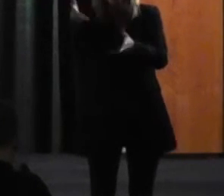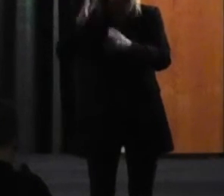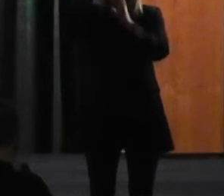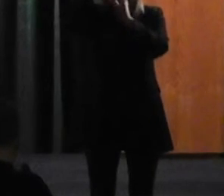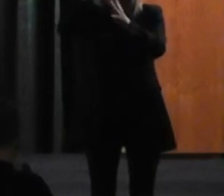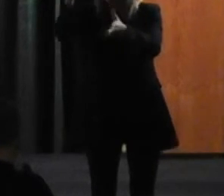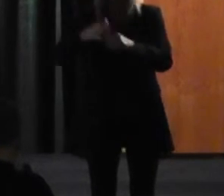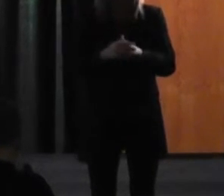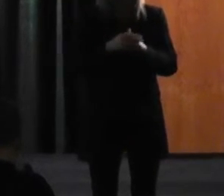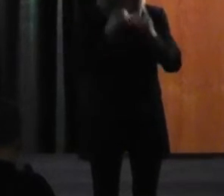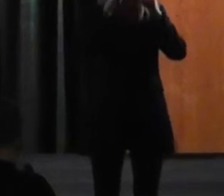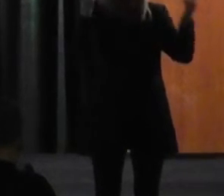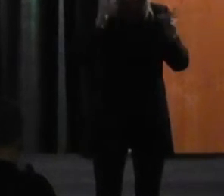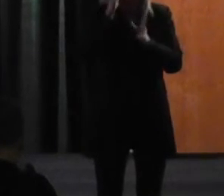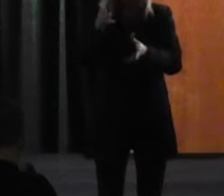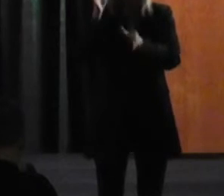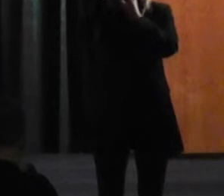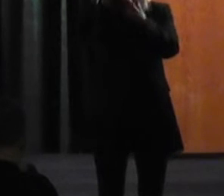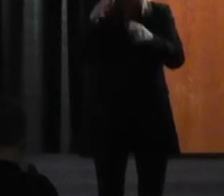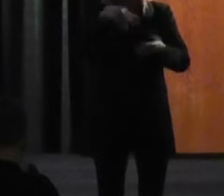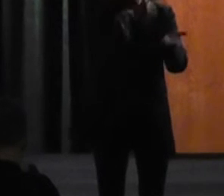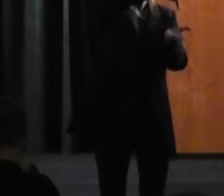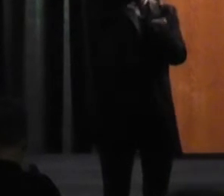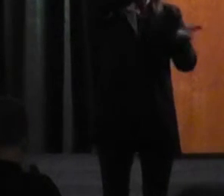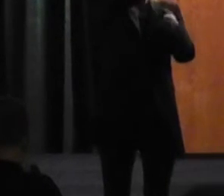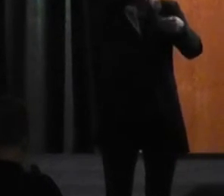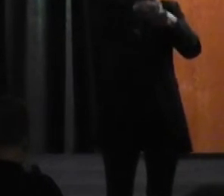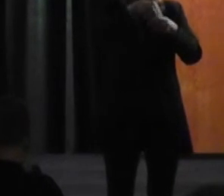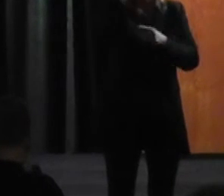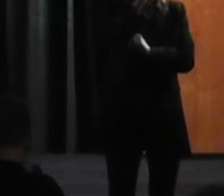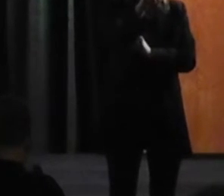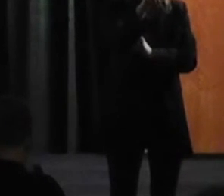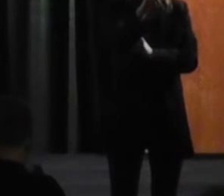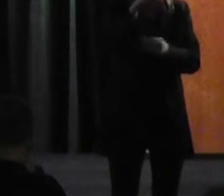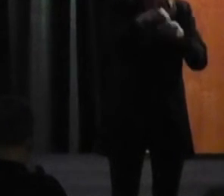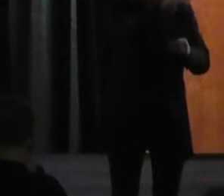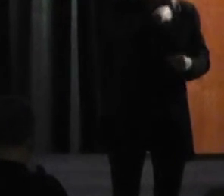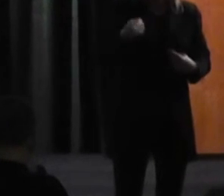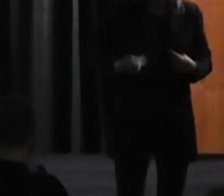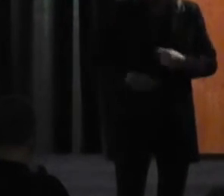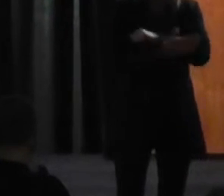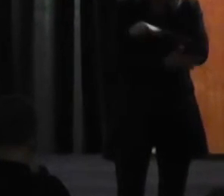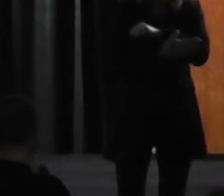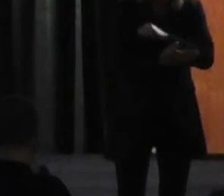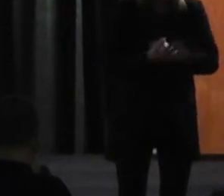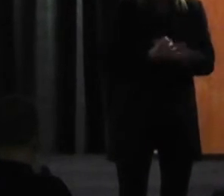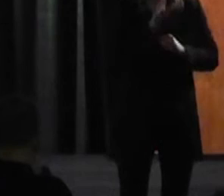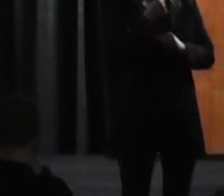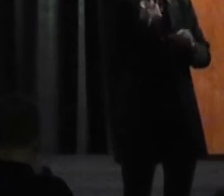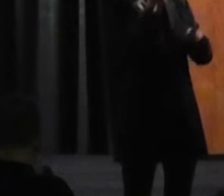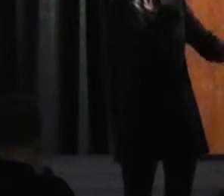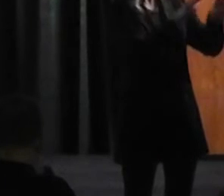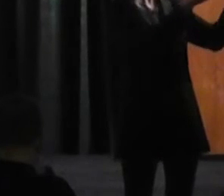grandpas, great-grandpas dancing in the park. The reason why I adapted is because